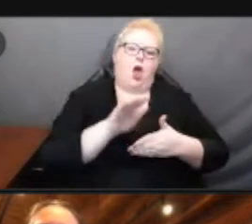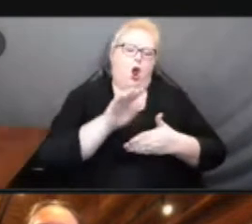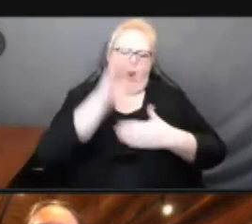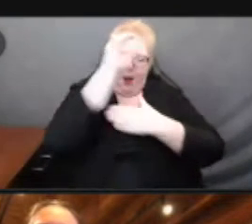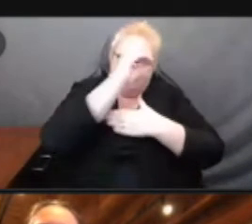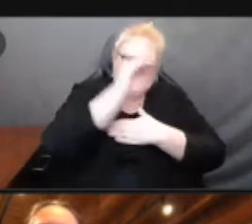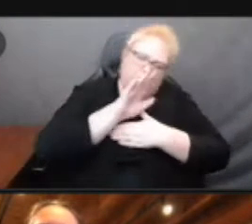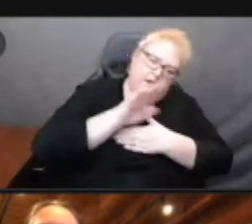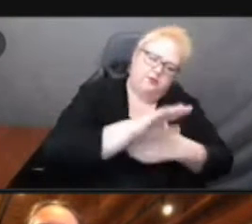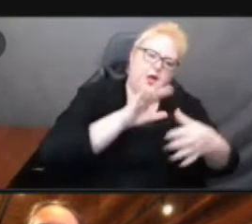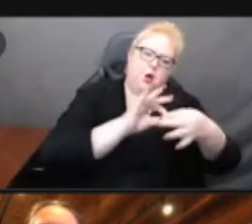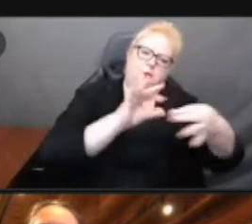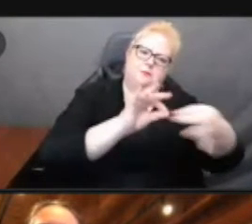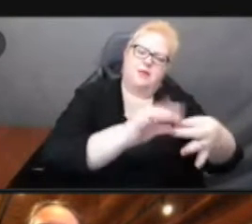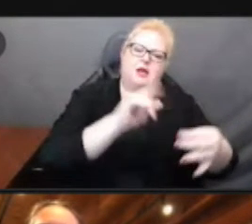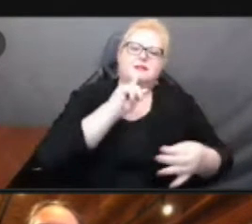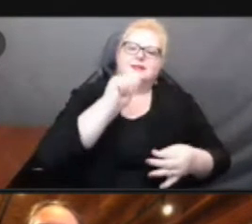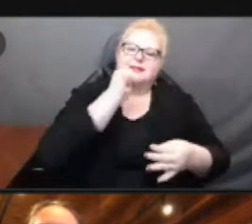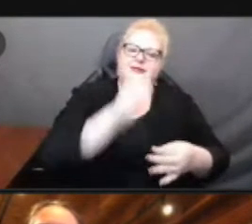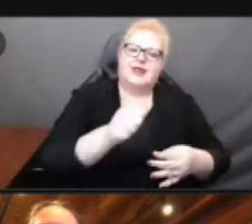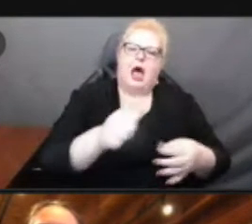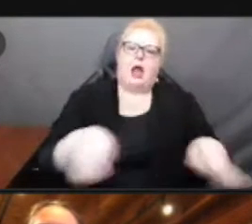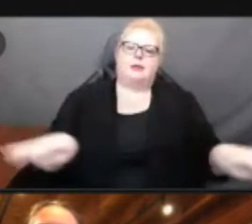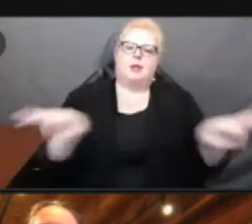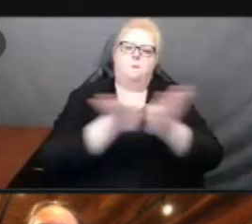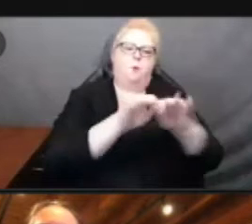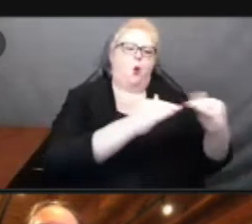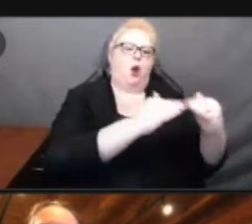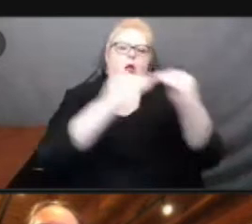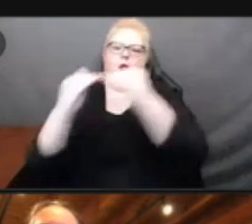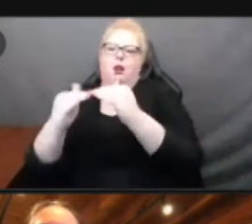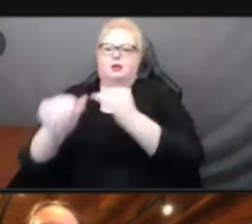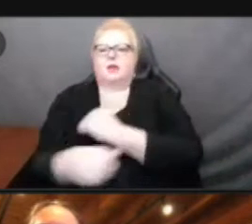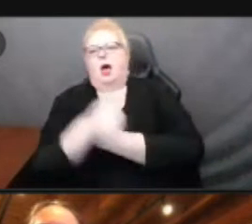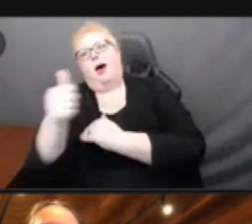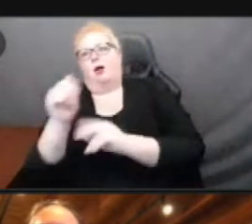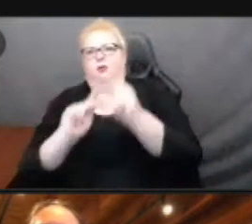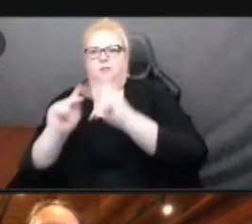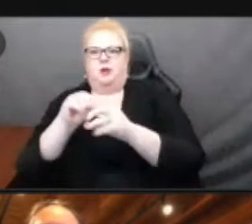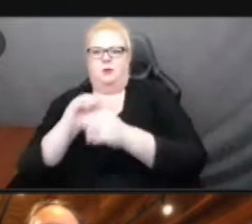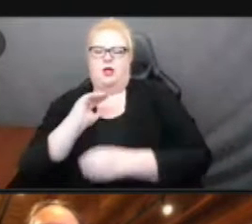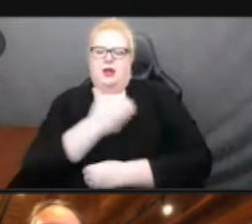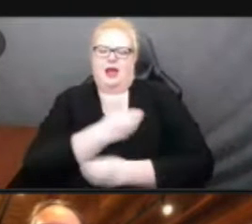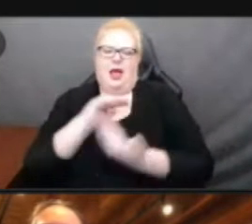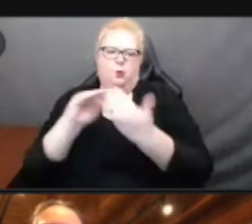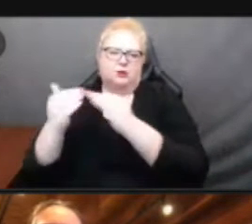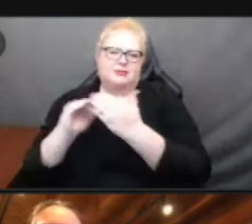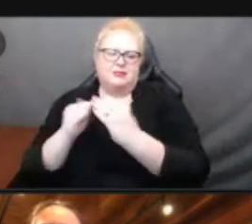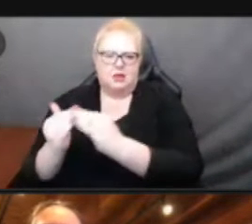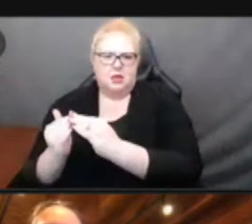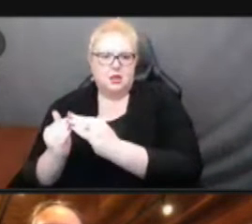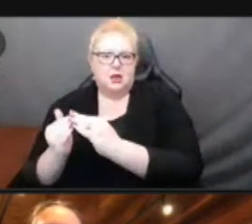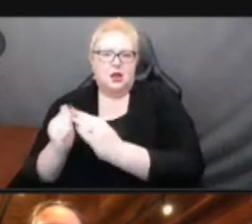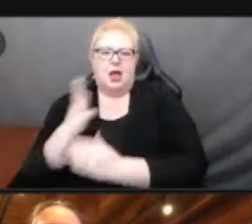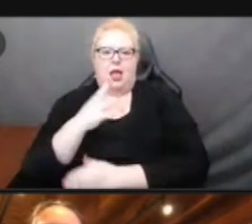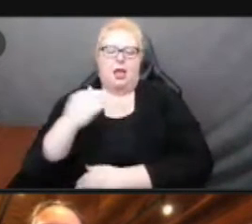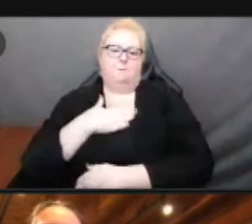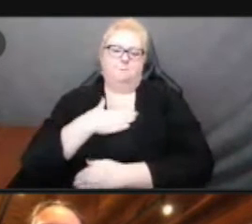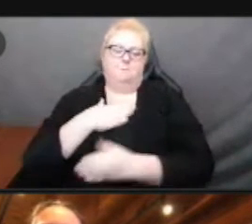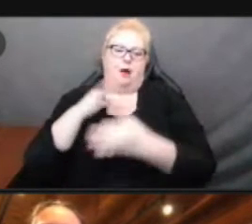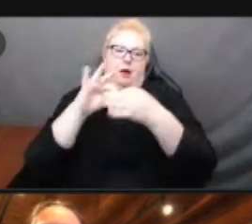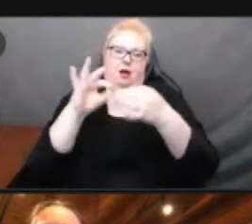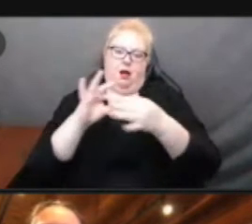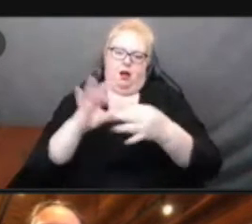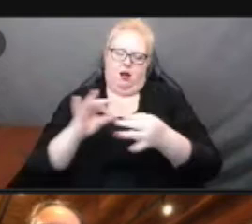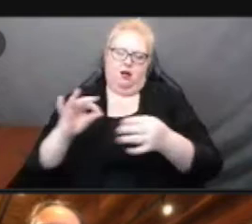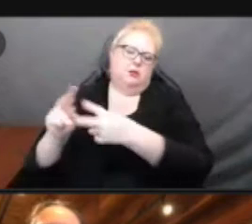other people from other parts of our city. And if my comments less to do with